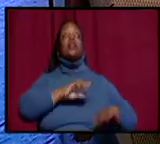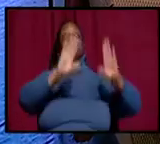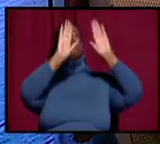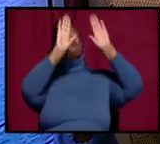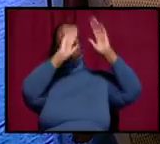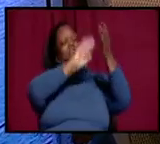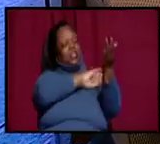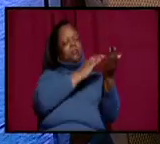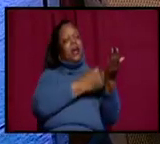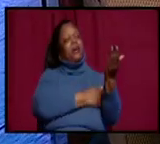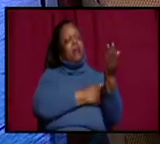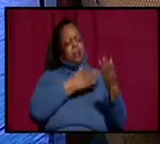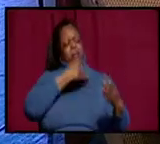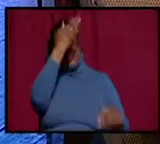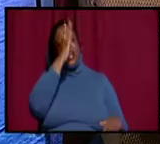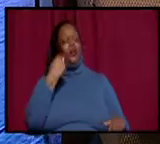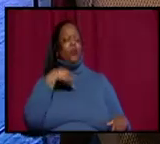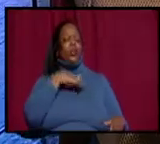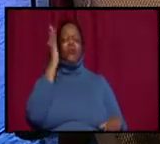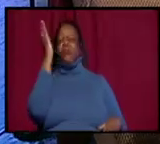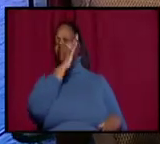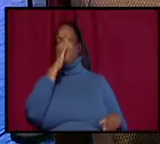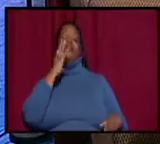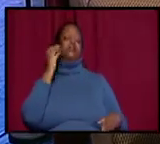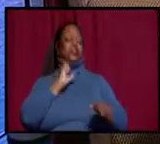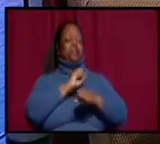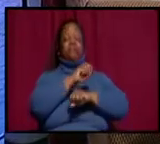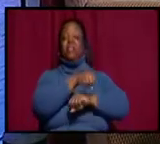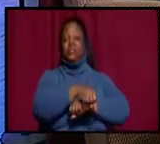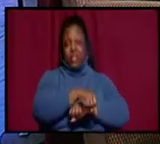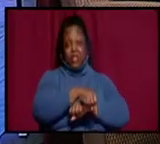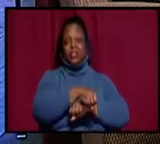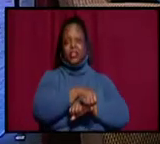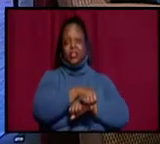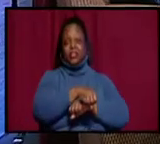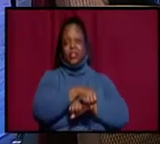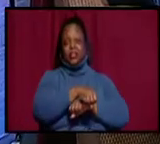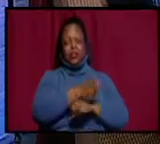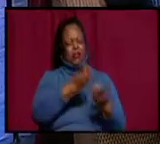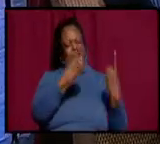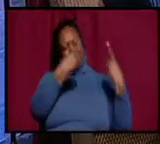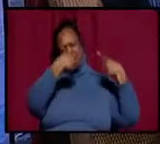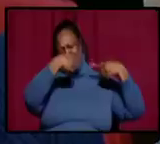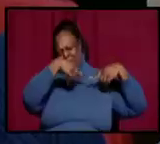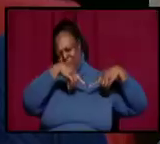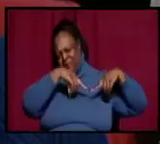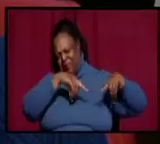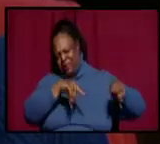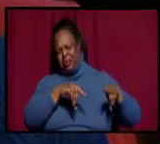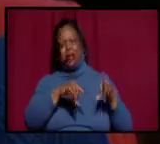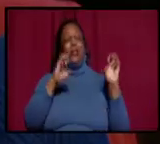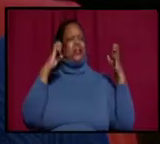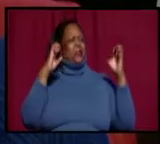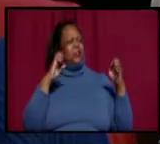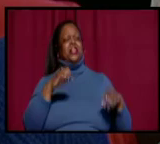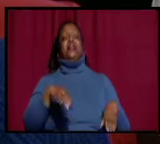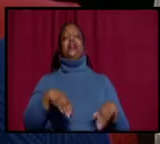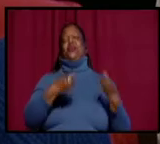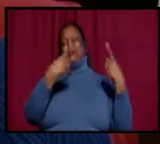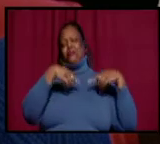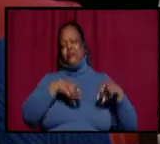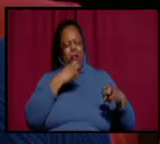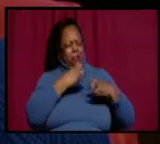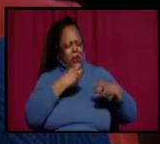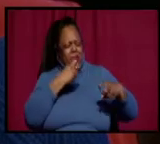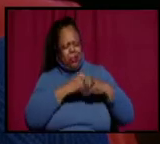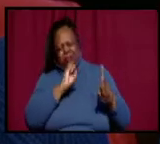Greatest power. My God, we shall never be defeated in the midst of emergency, in the midst of